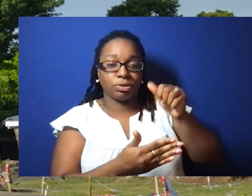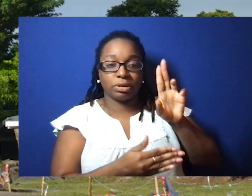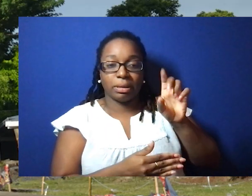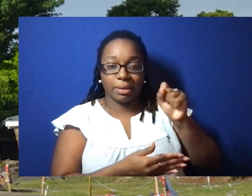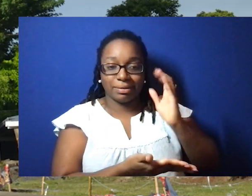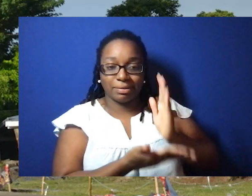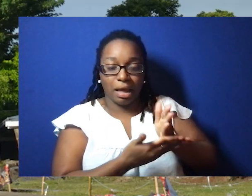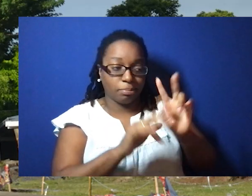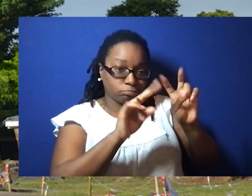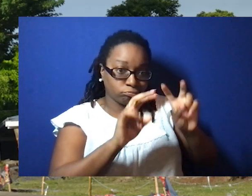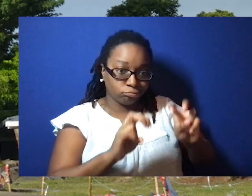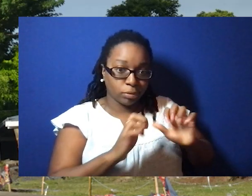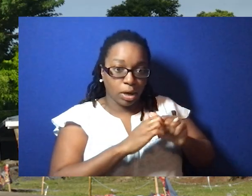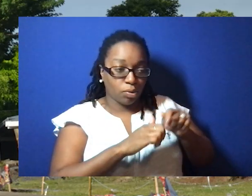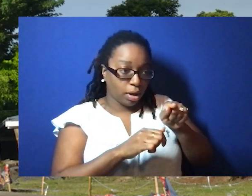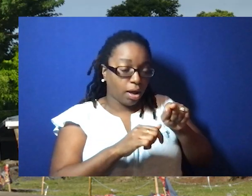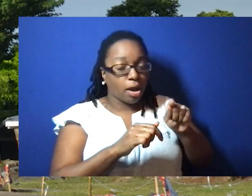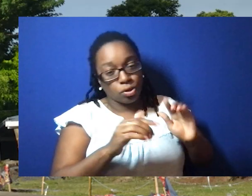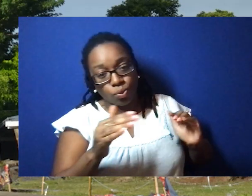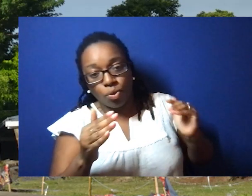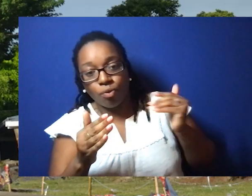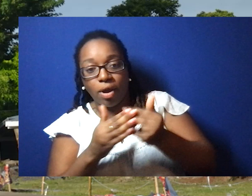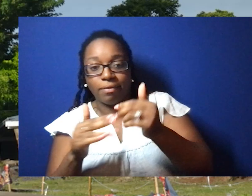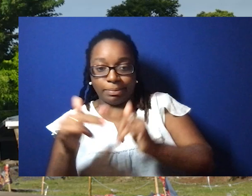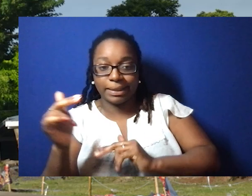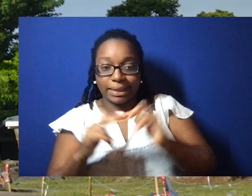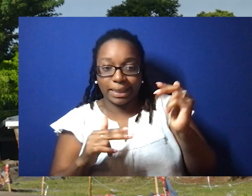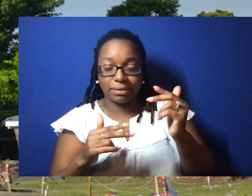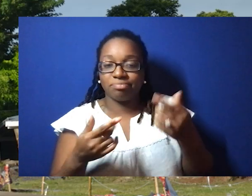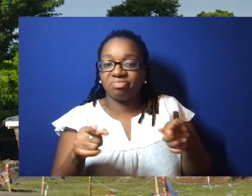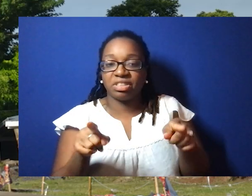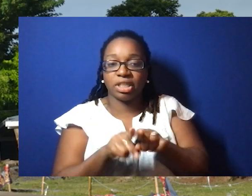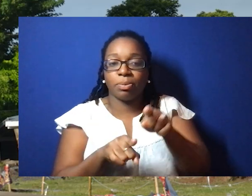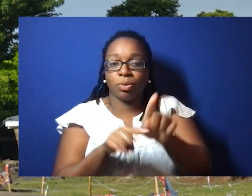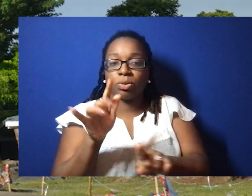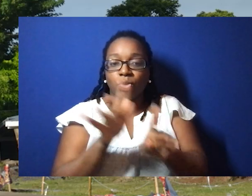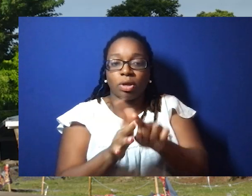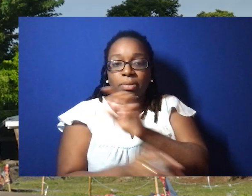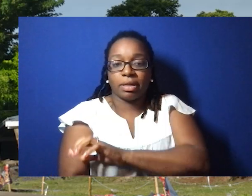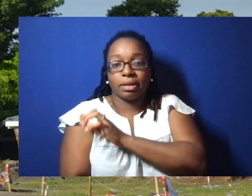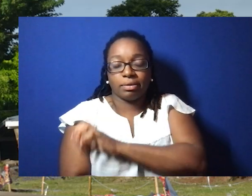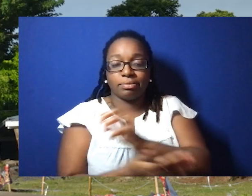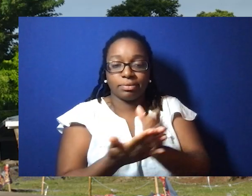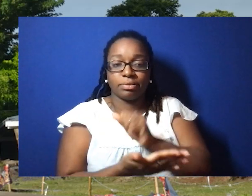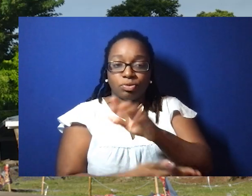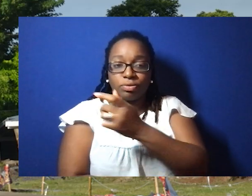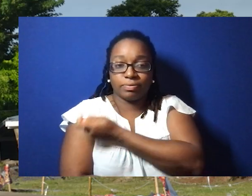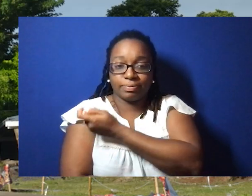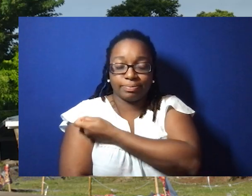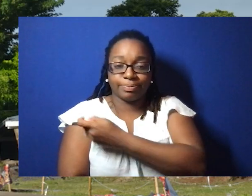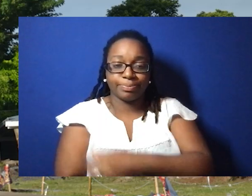bus stop and examine the path of travel to the main entrance of the facility, just as though you were attending the clinic to get your